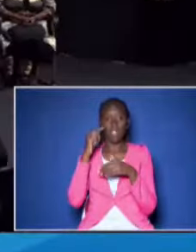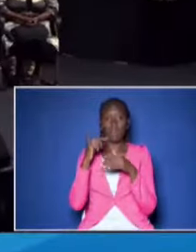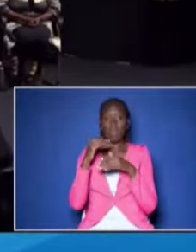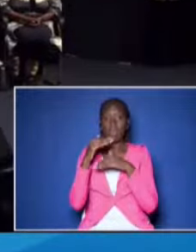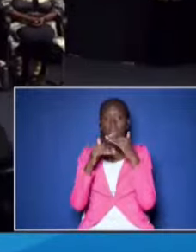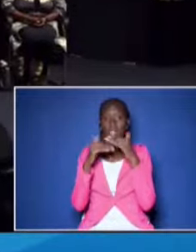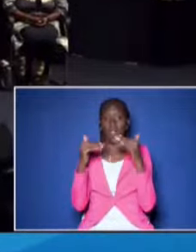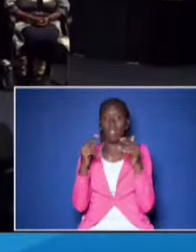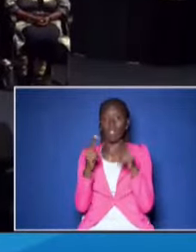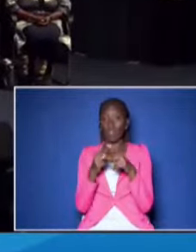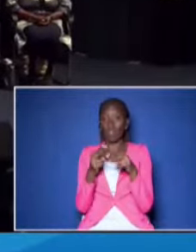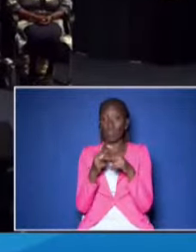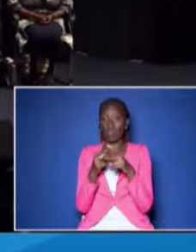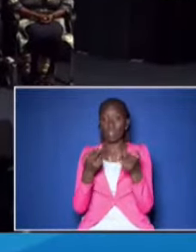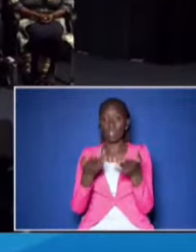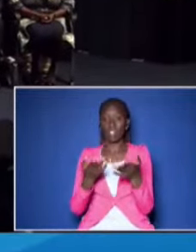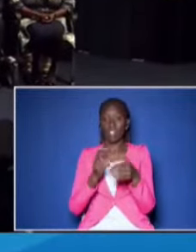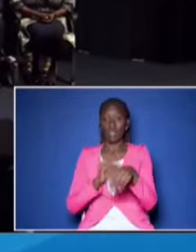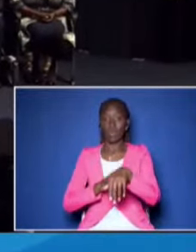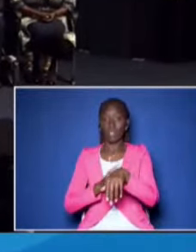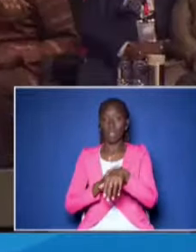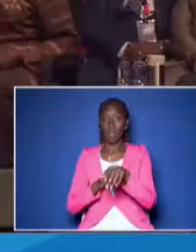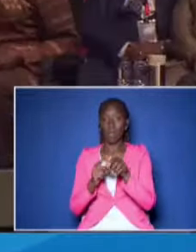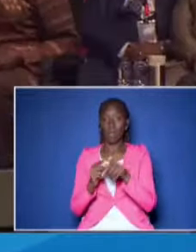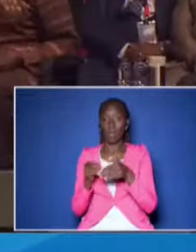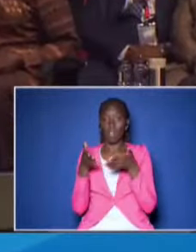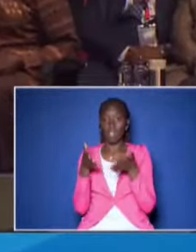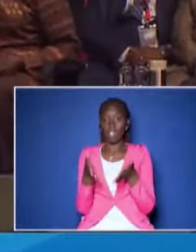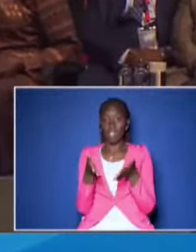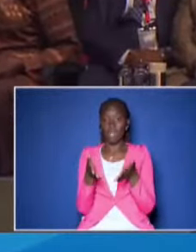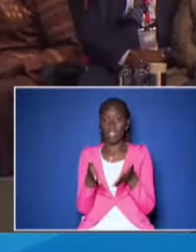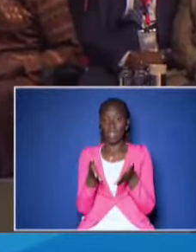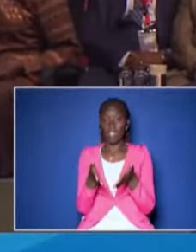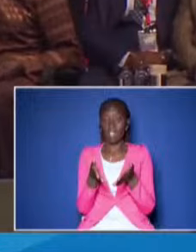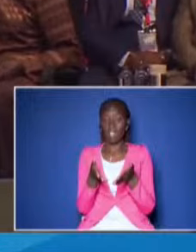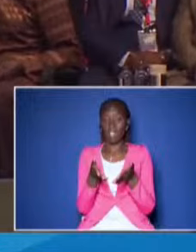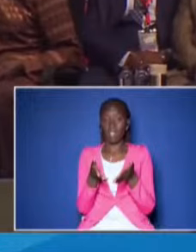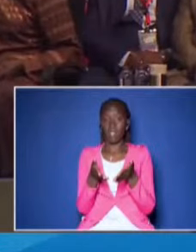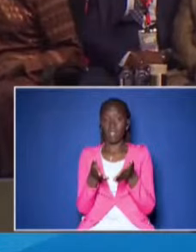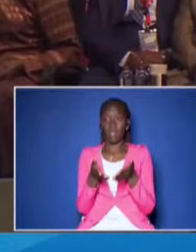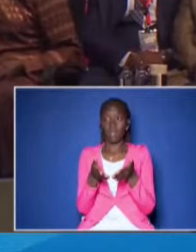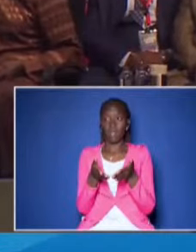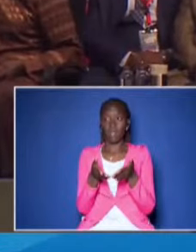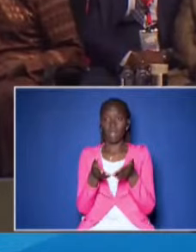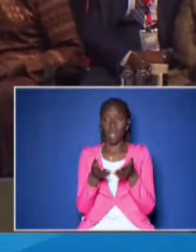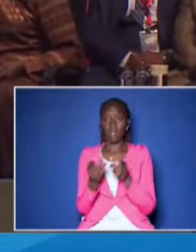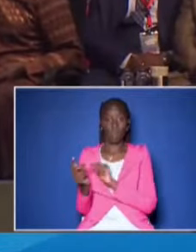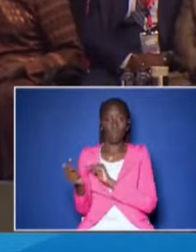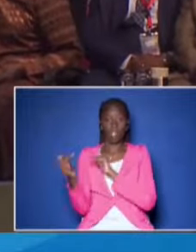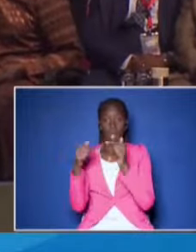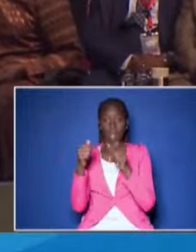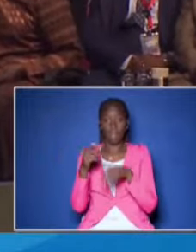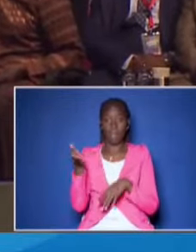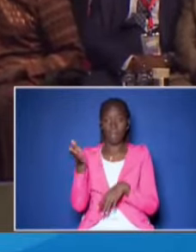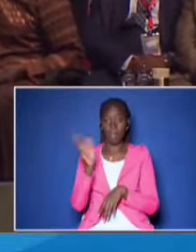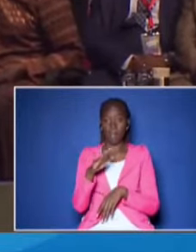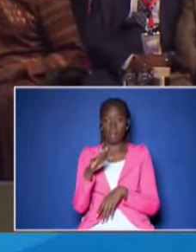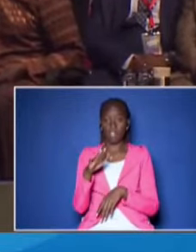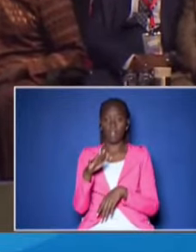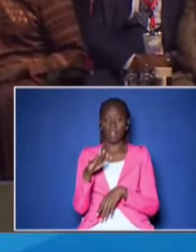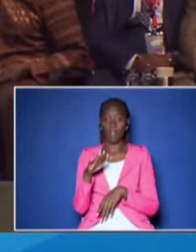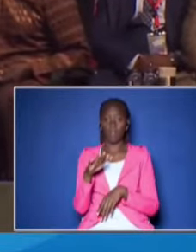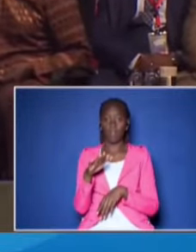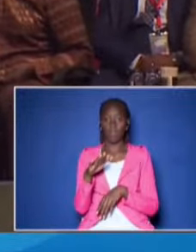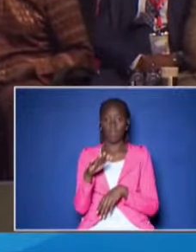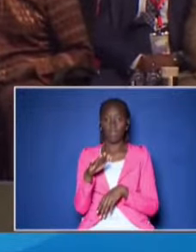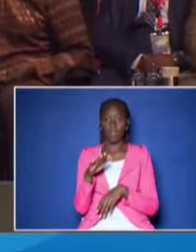heaven because while I was out as I was coming back I was